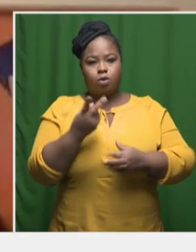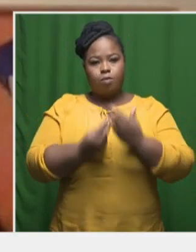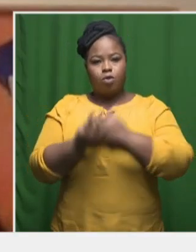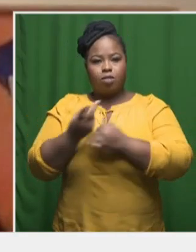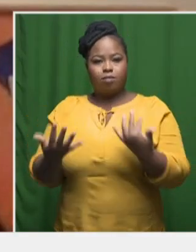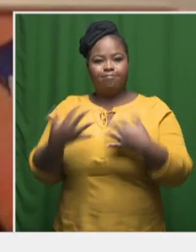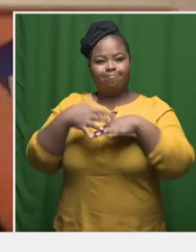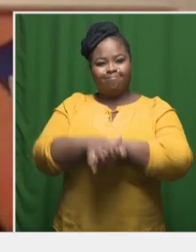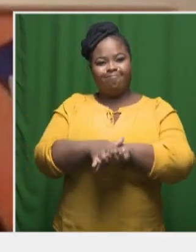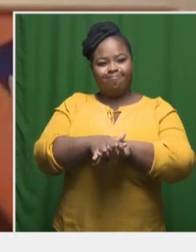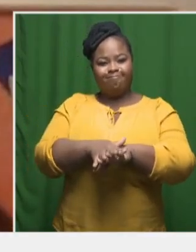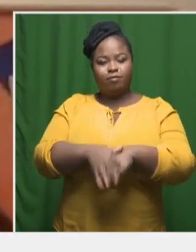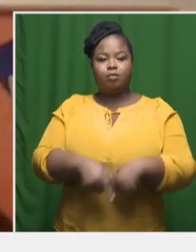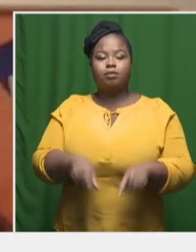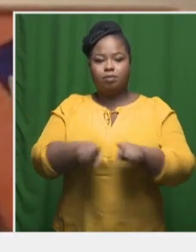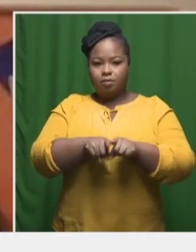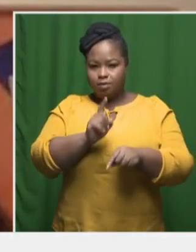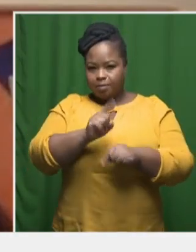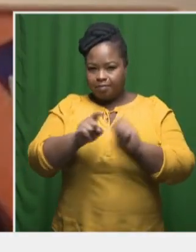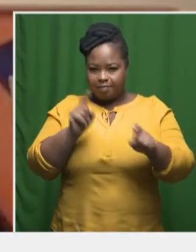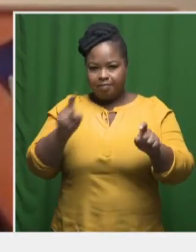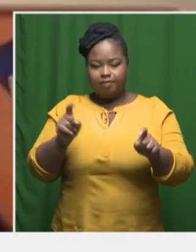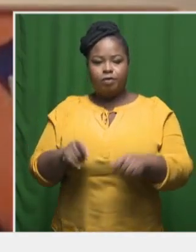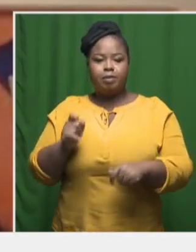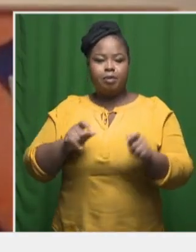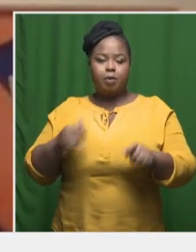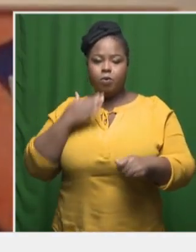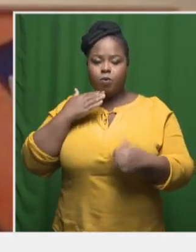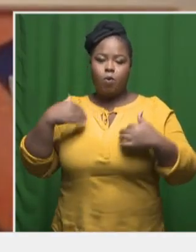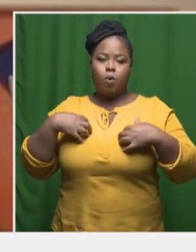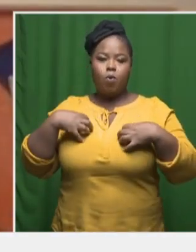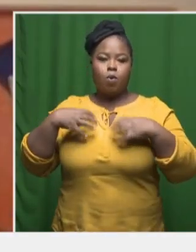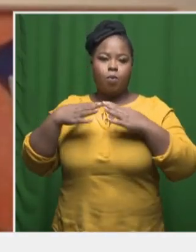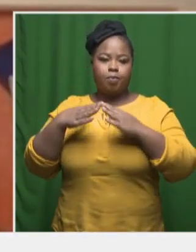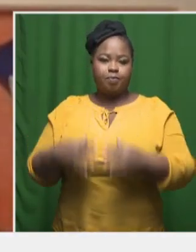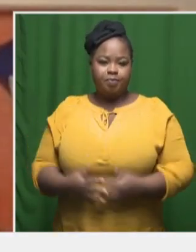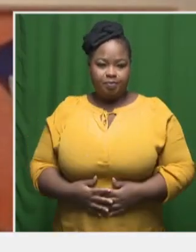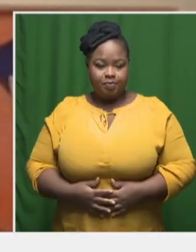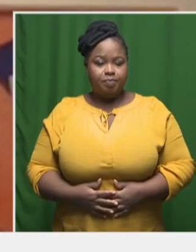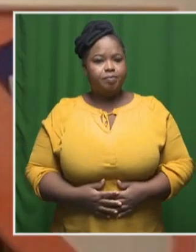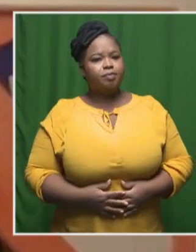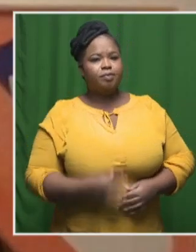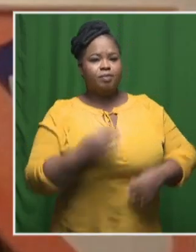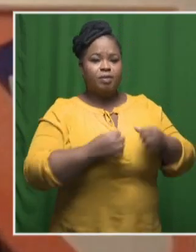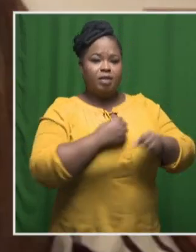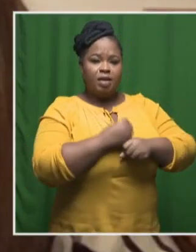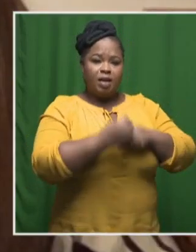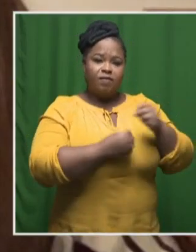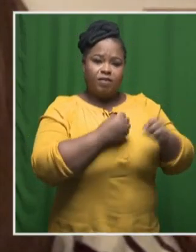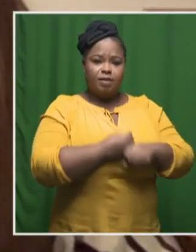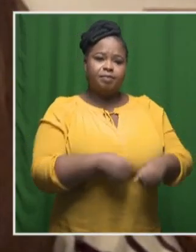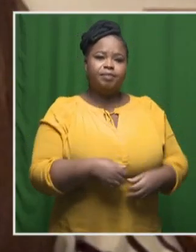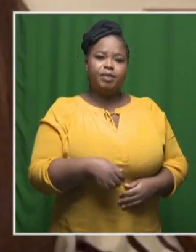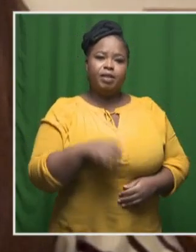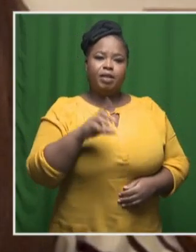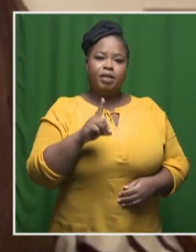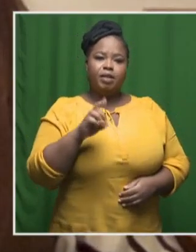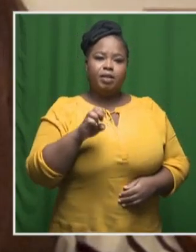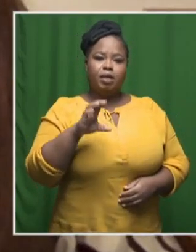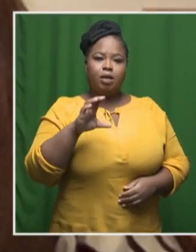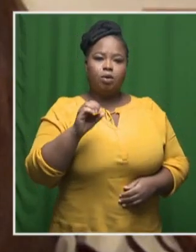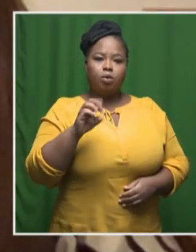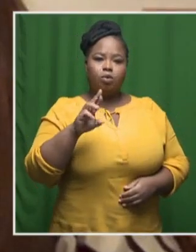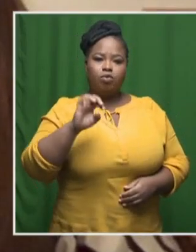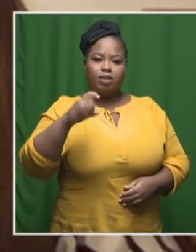stimulus for the design community, but also for regular homeowners. Now, each year, Decorex Africa singles